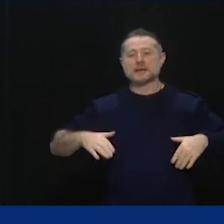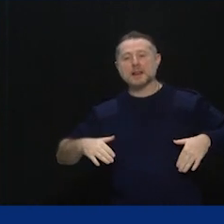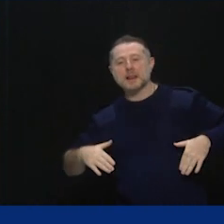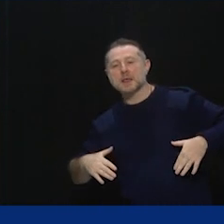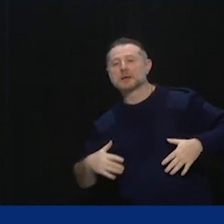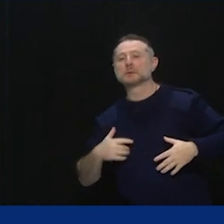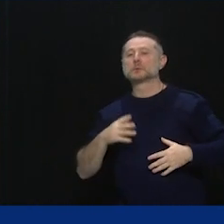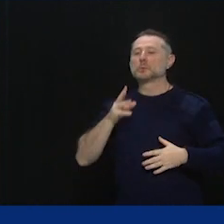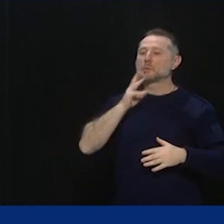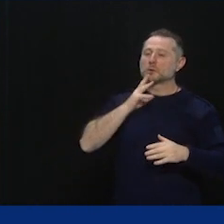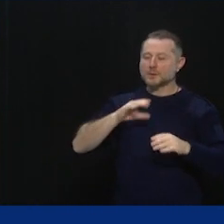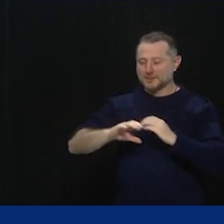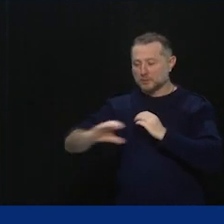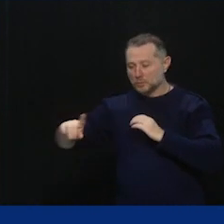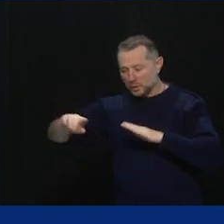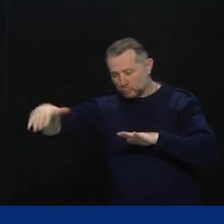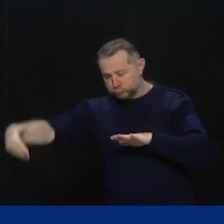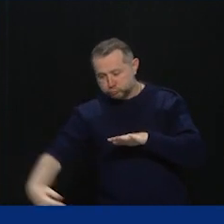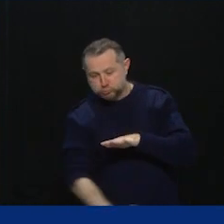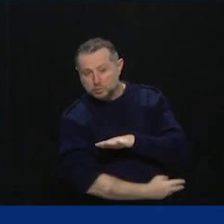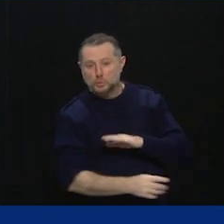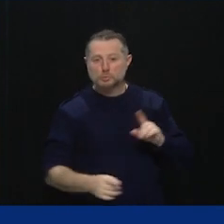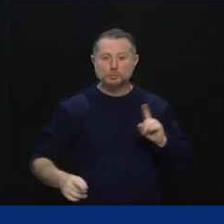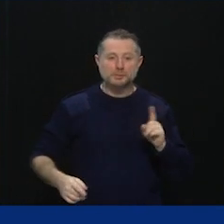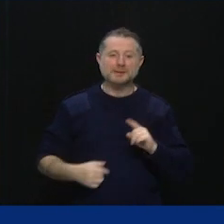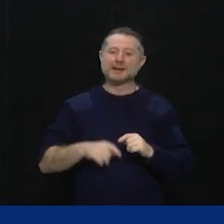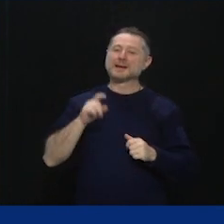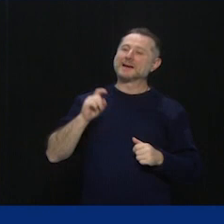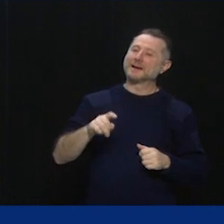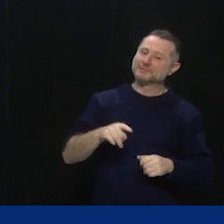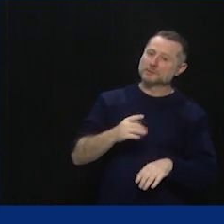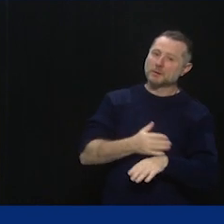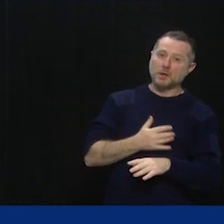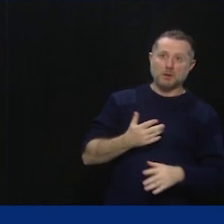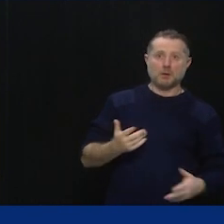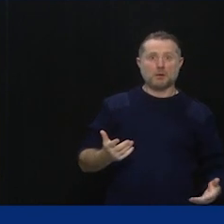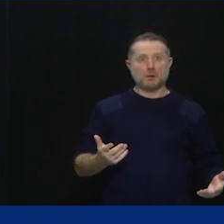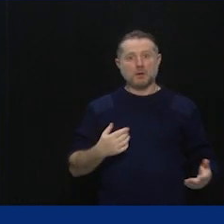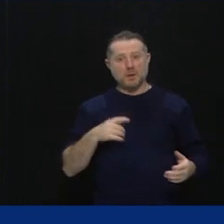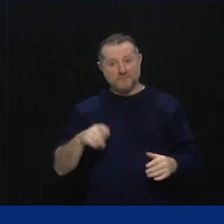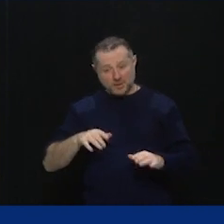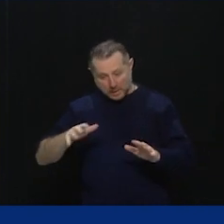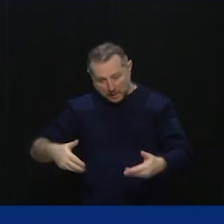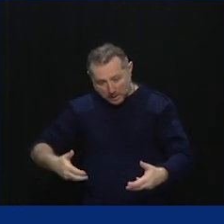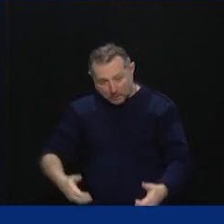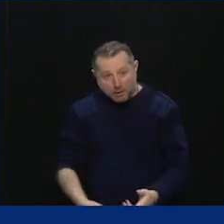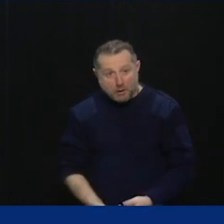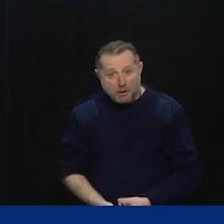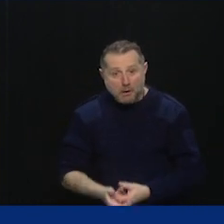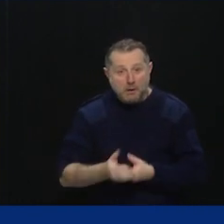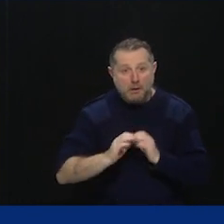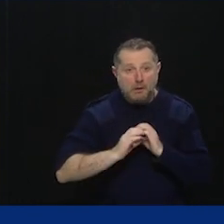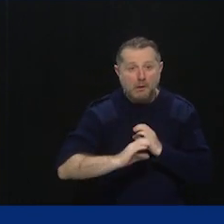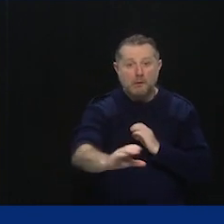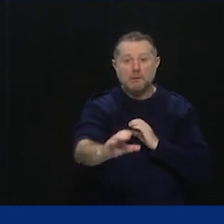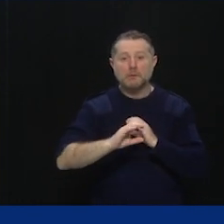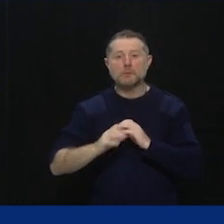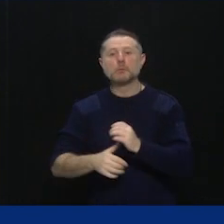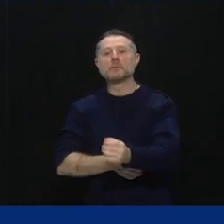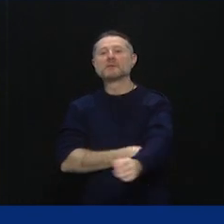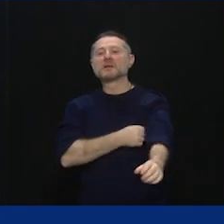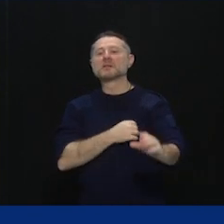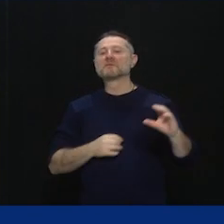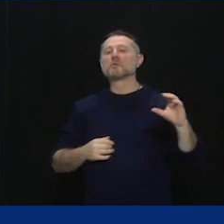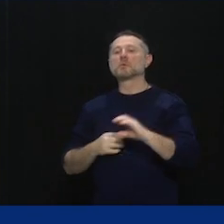that that's going to take a long time to create. We know you don't know how you're going to pay for it yet, but we'll give you $4 million to design it, because we know that's going to take